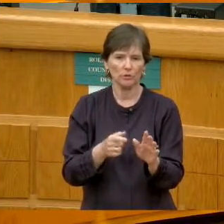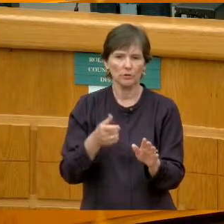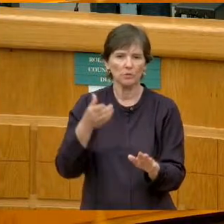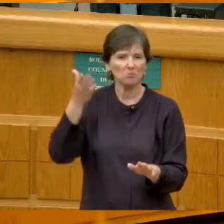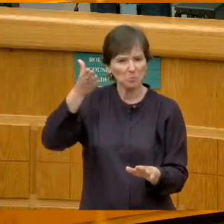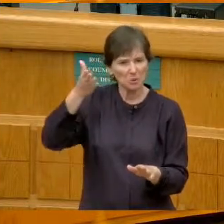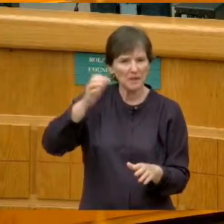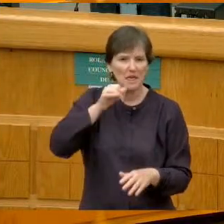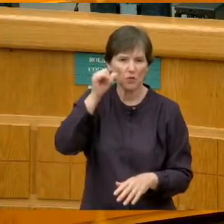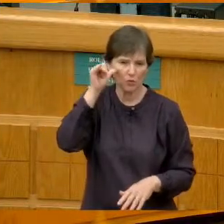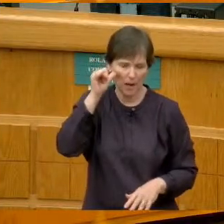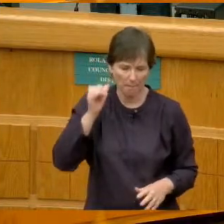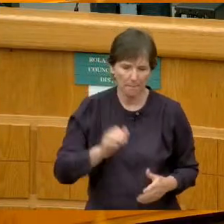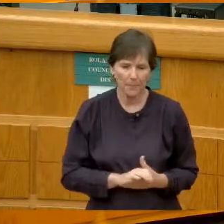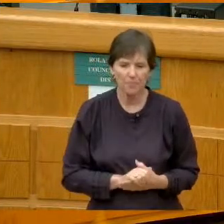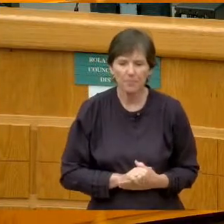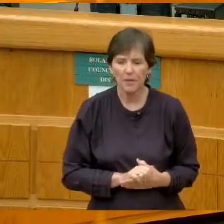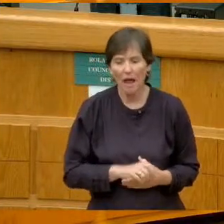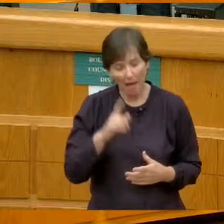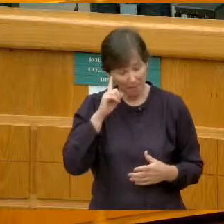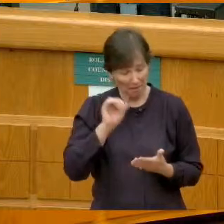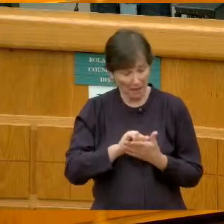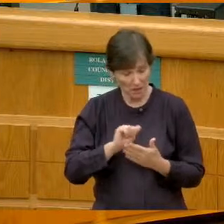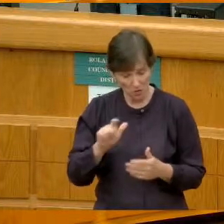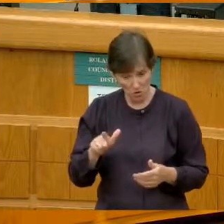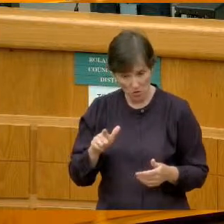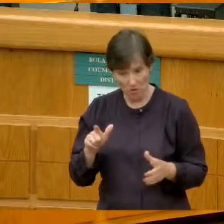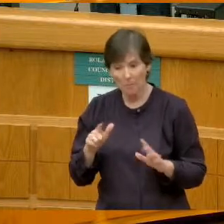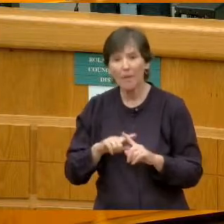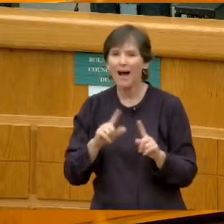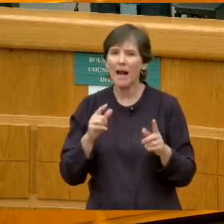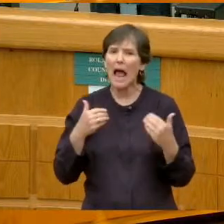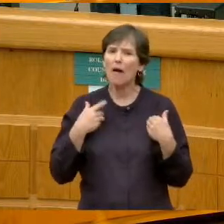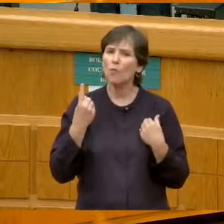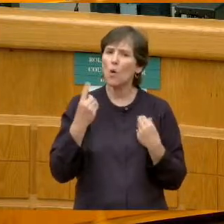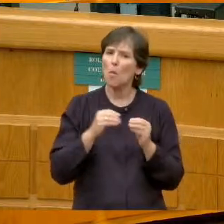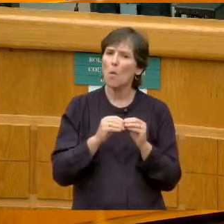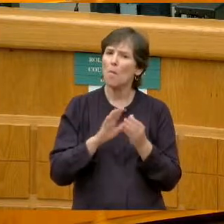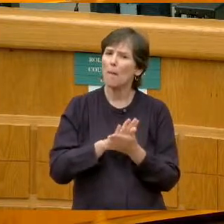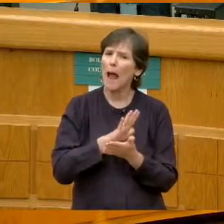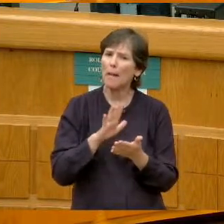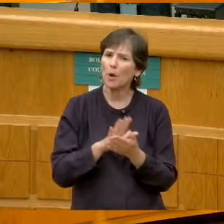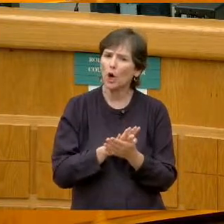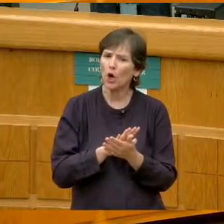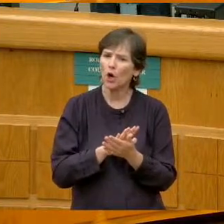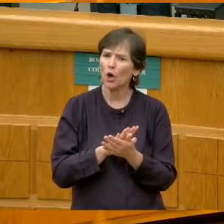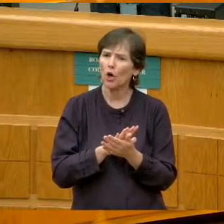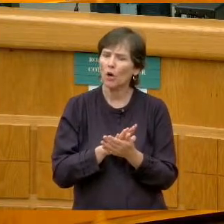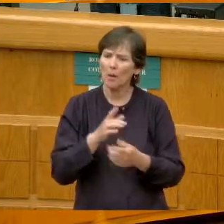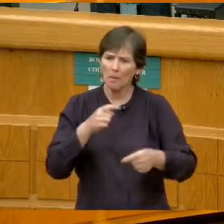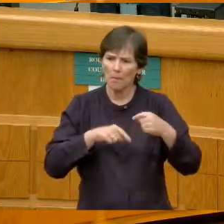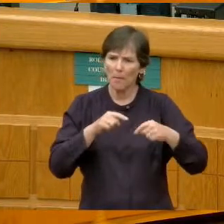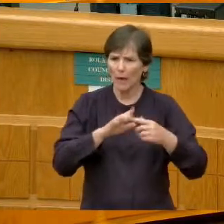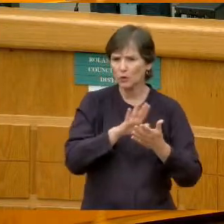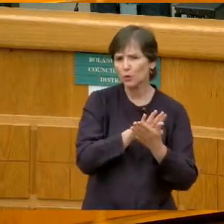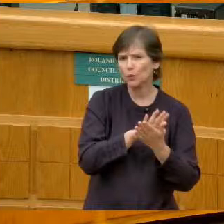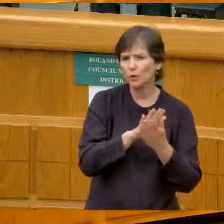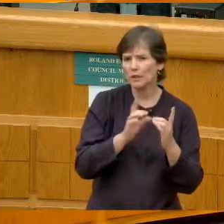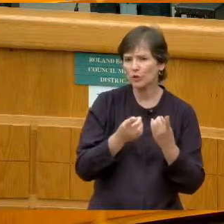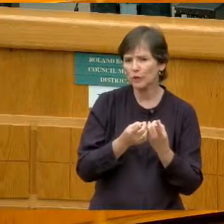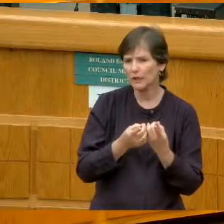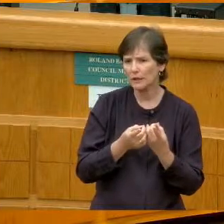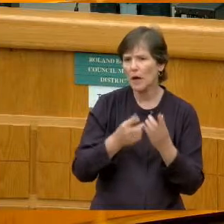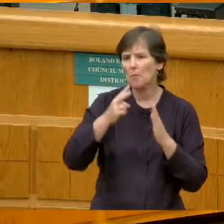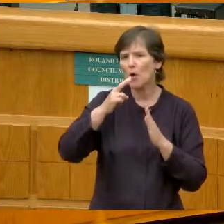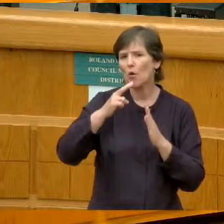Okay, I think that's it. I did, you know what, I have one other sheet of paper. I'm just going back to the school districts. Let me just read off in case